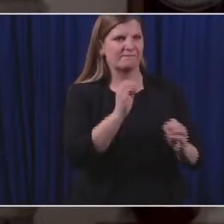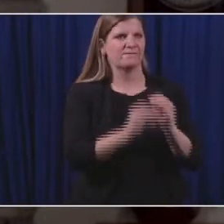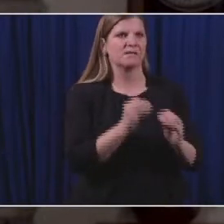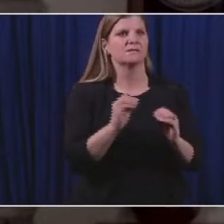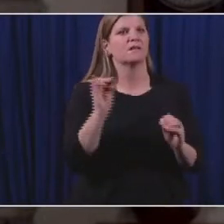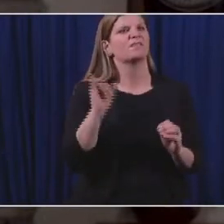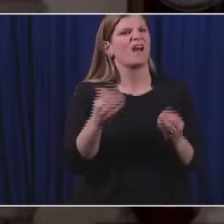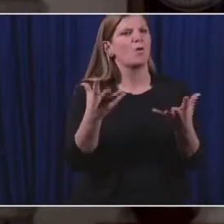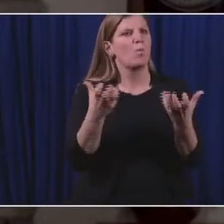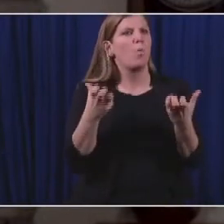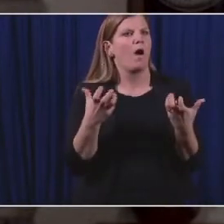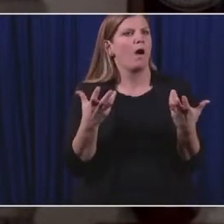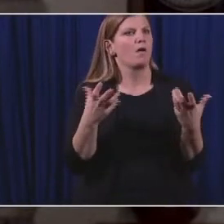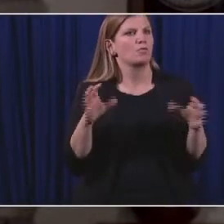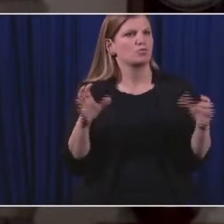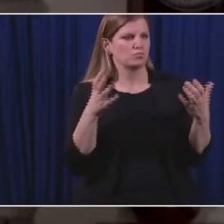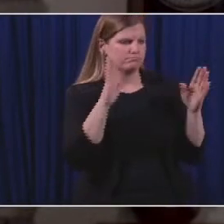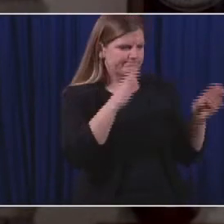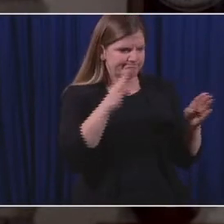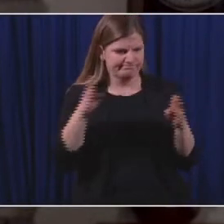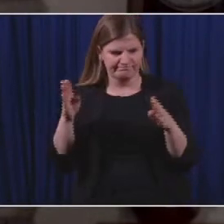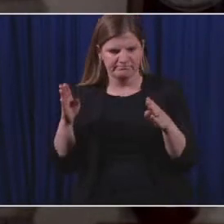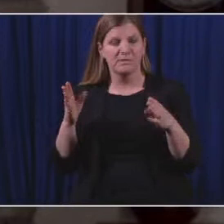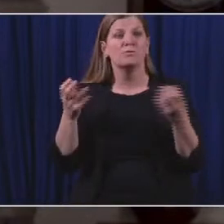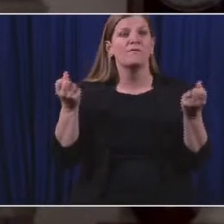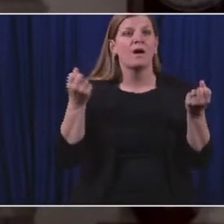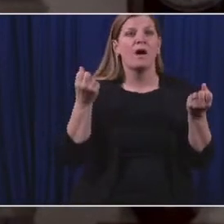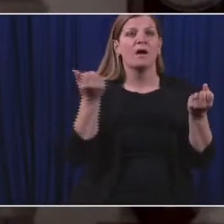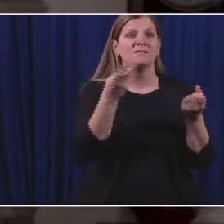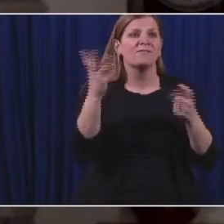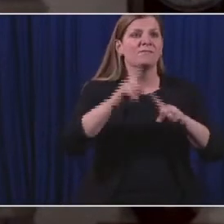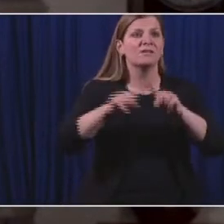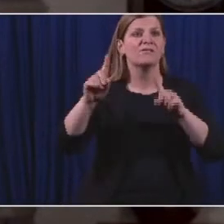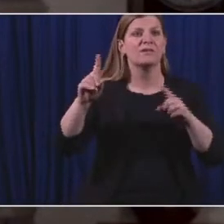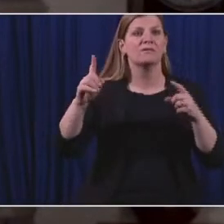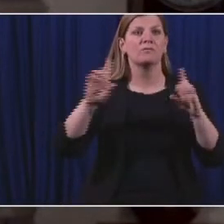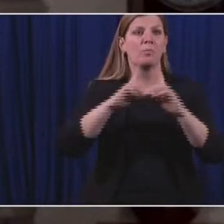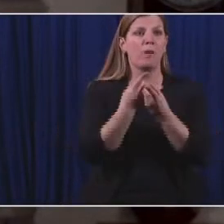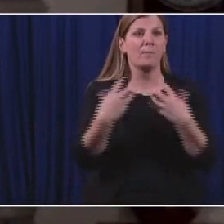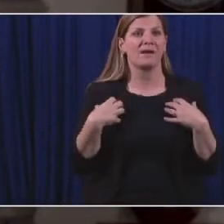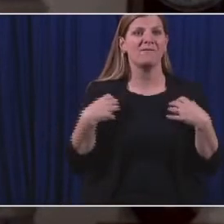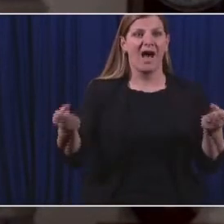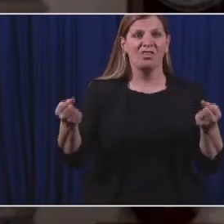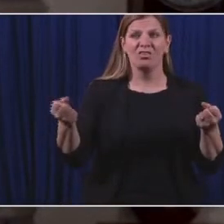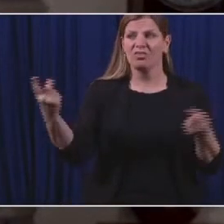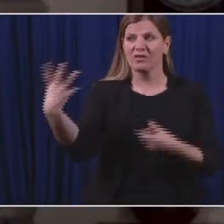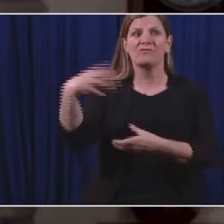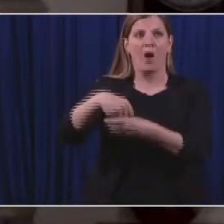100 health departments that are going to be involved in this. You have